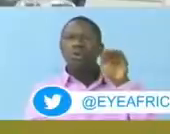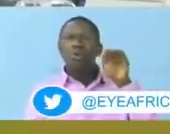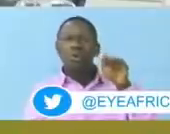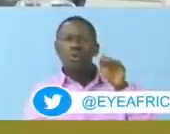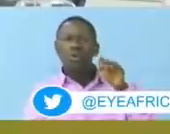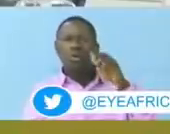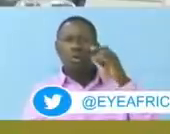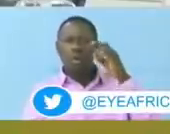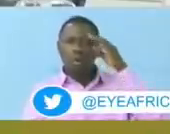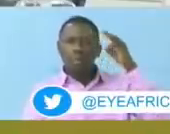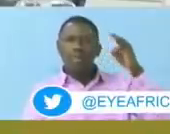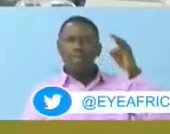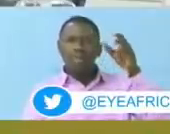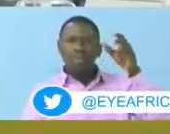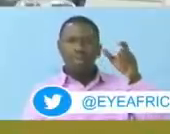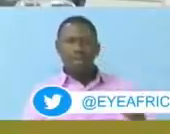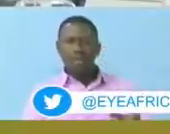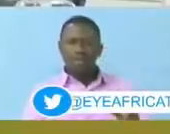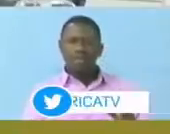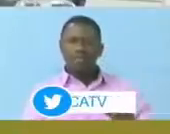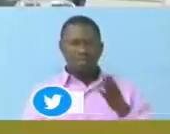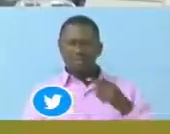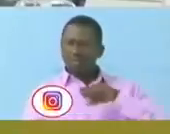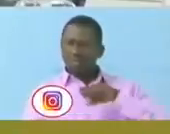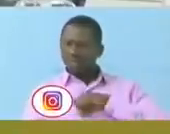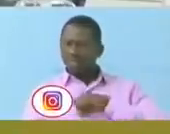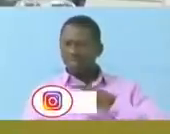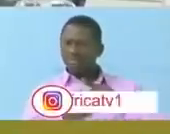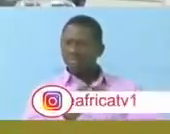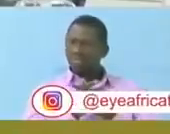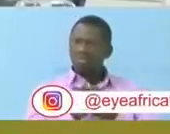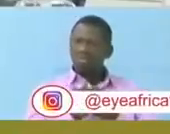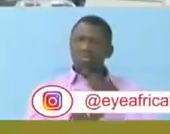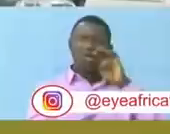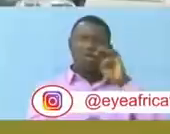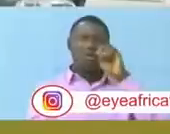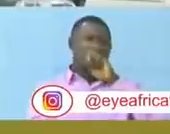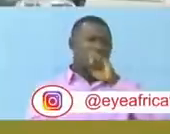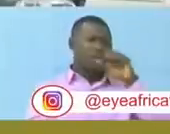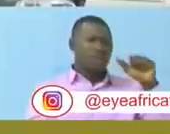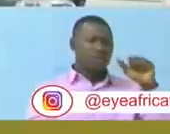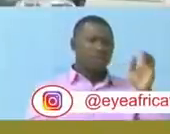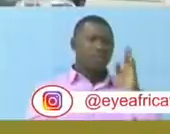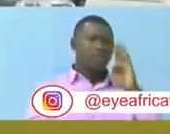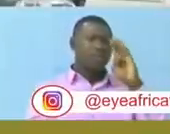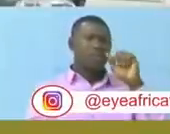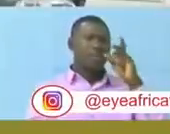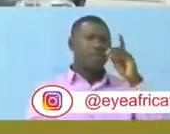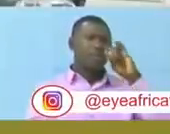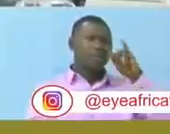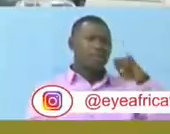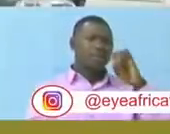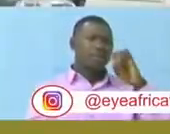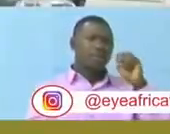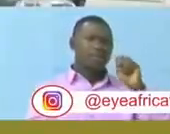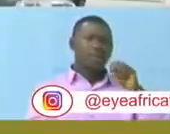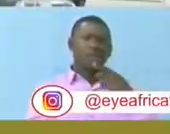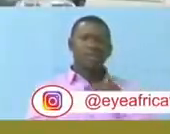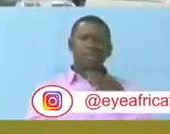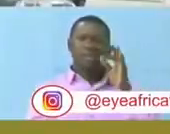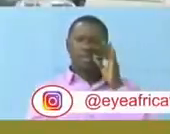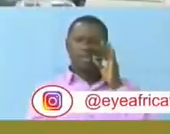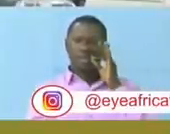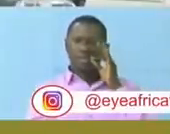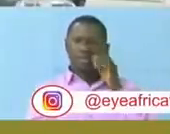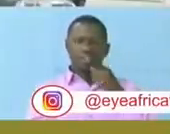former yonko minister koto kumandi. Could either myself or Esabaji. Asikemfa uti wala Esabaji. And his response is that you